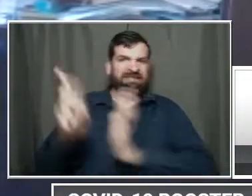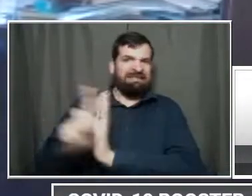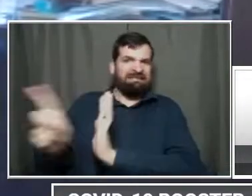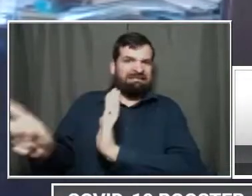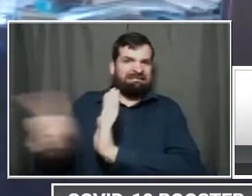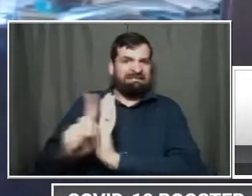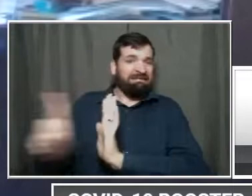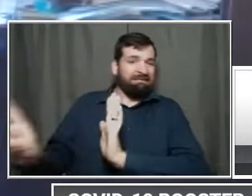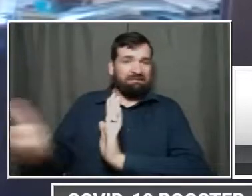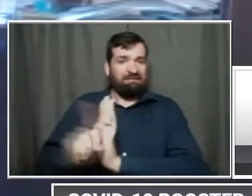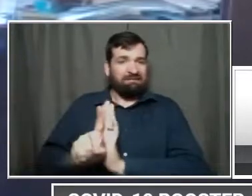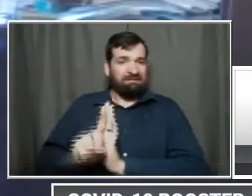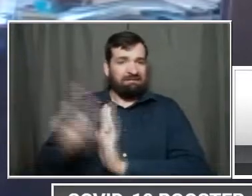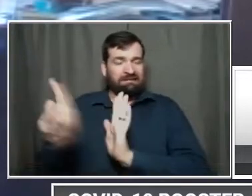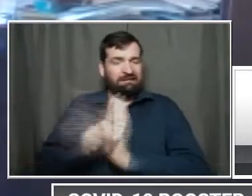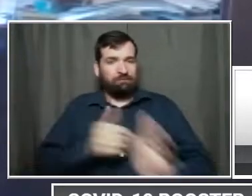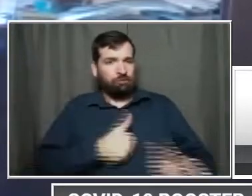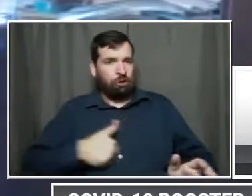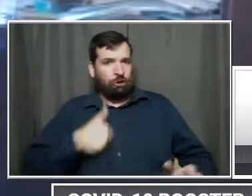sorry. It's okay.